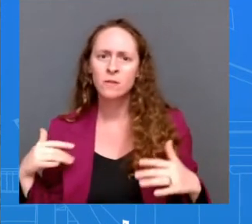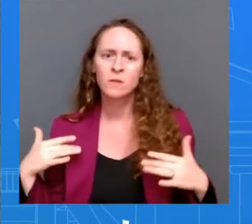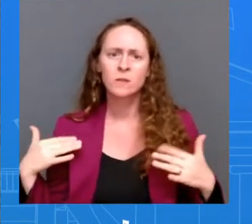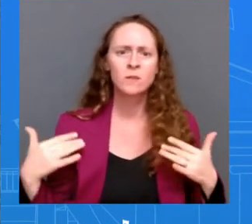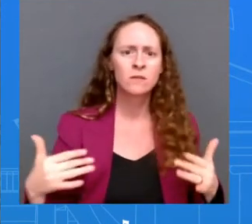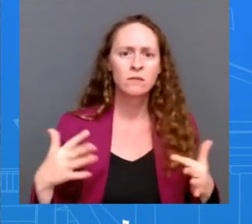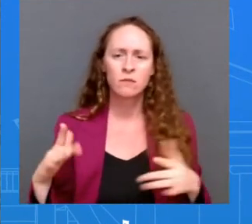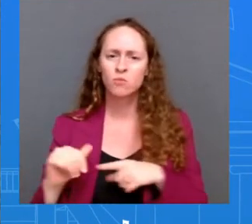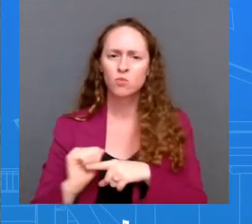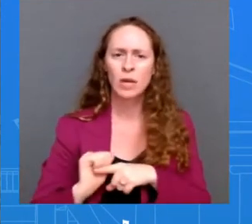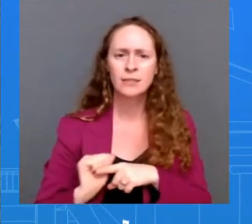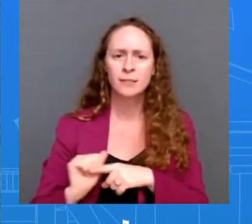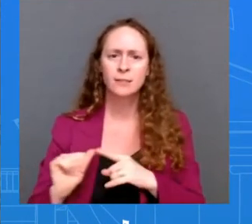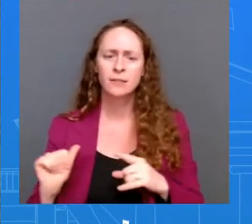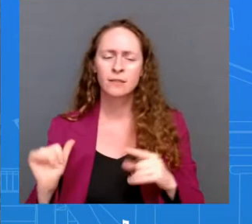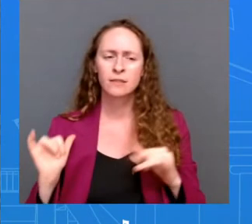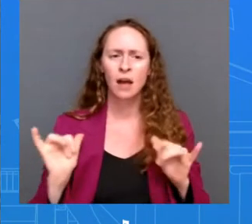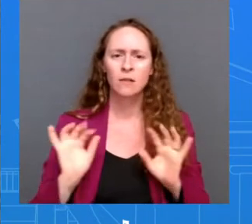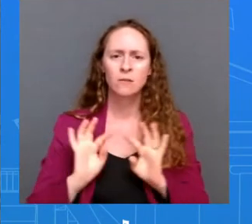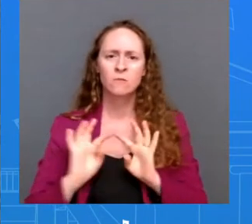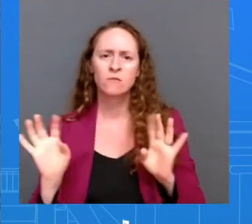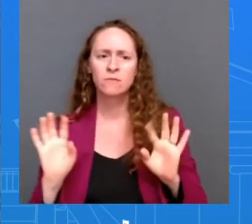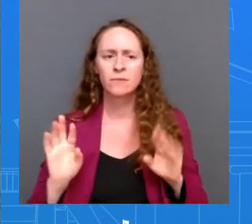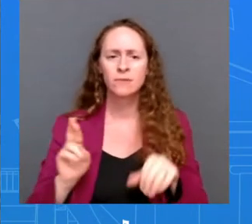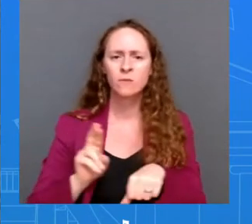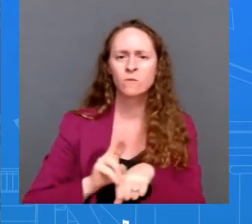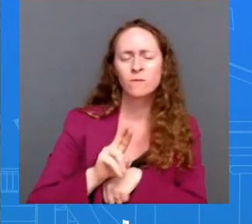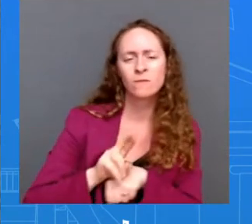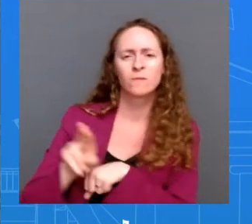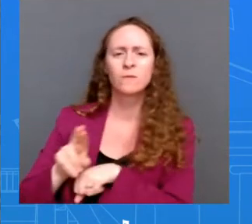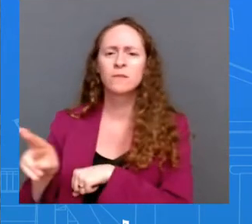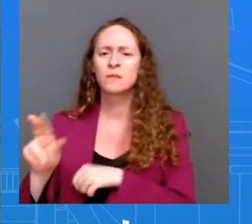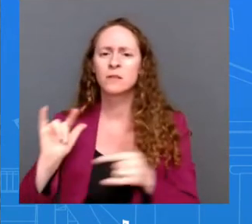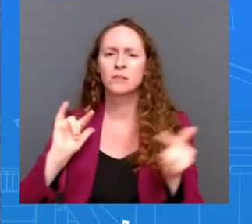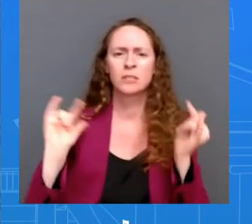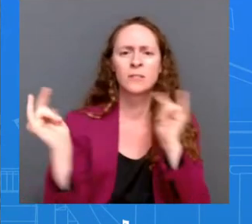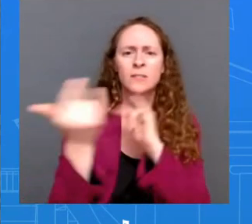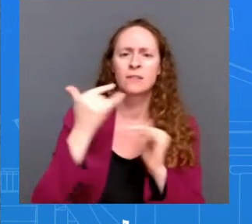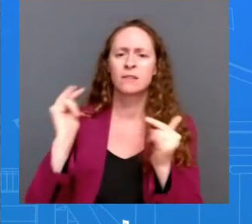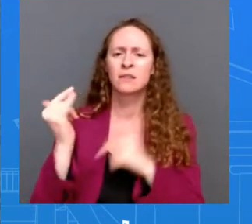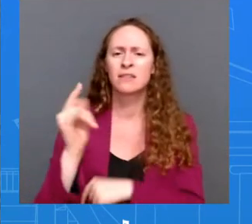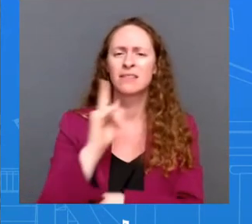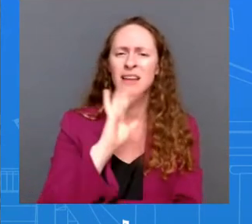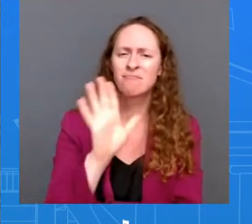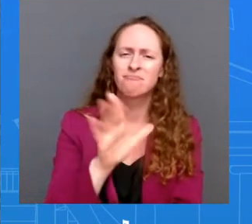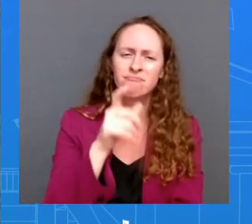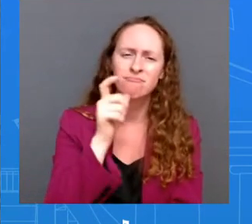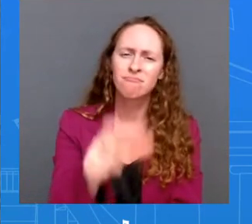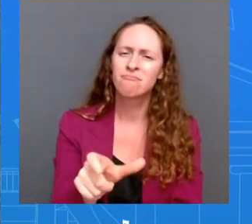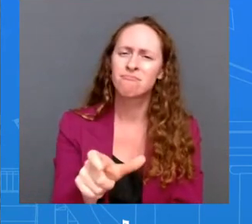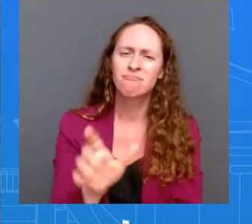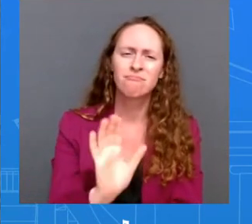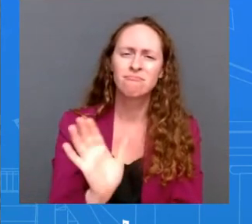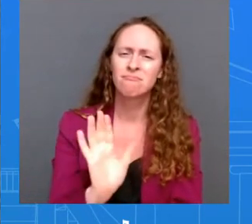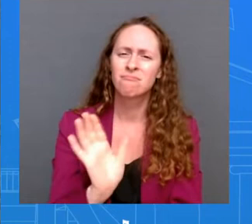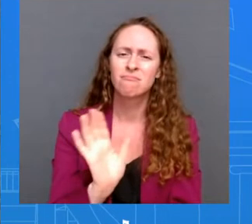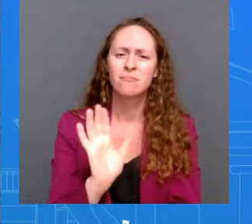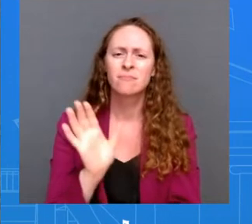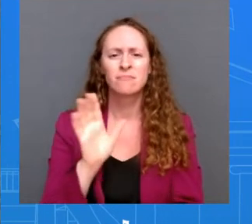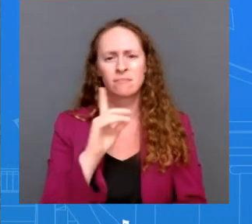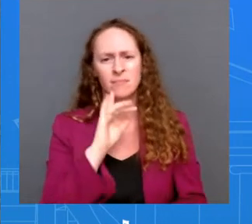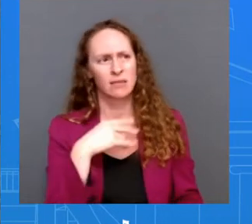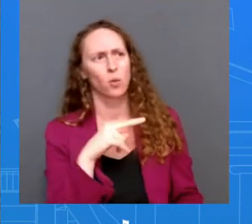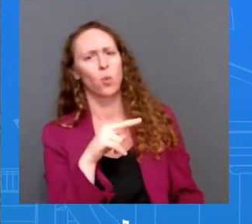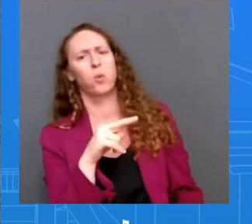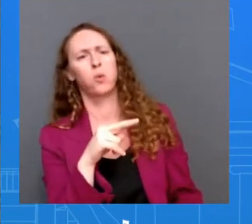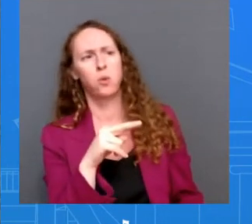need diplomacy to just simply stop doing something that's escalating the tensions and putting peace and security in the region at